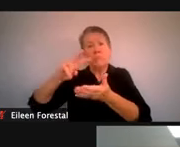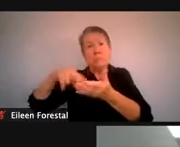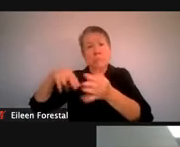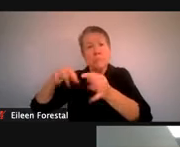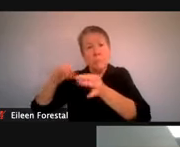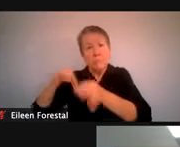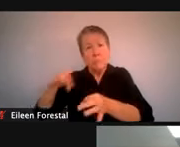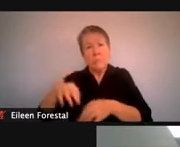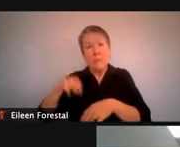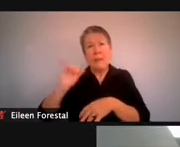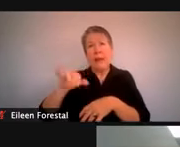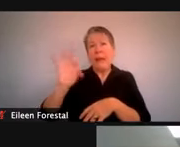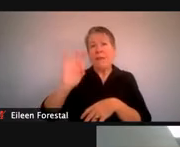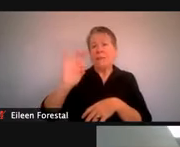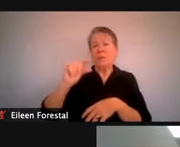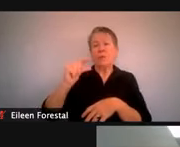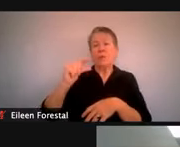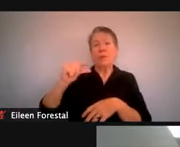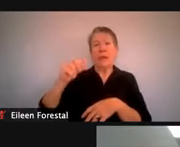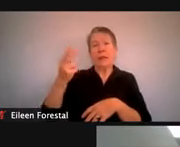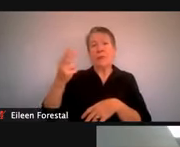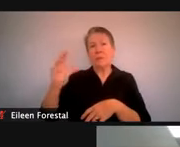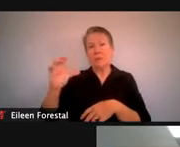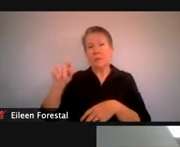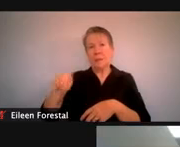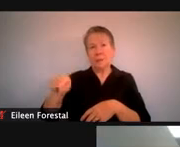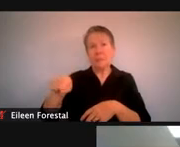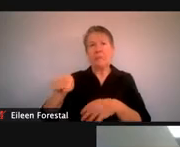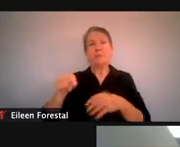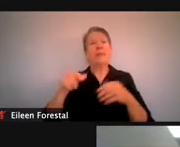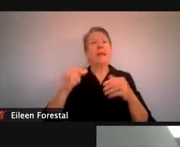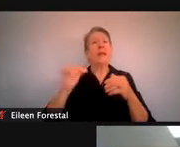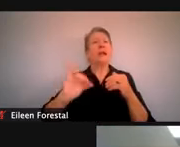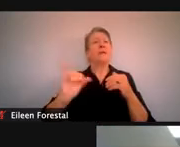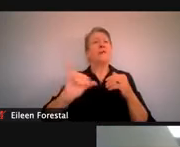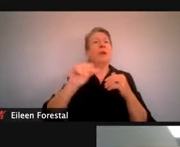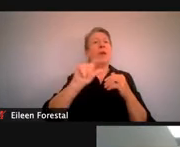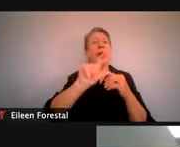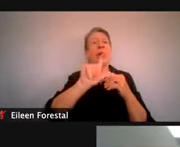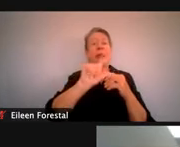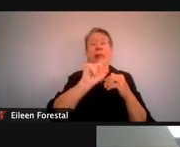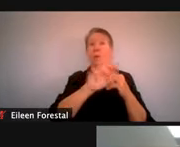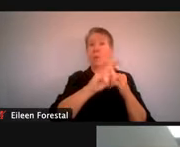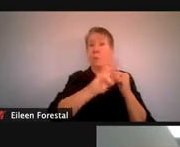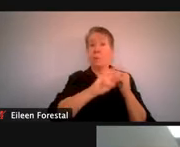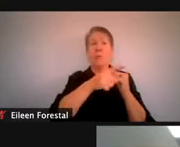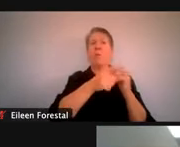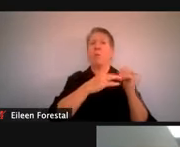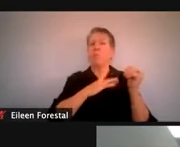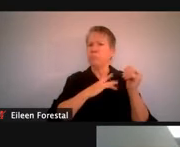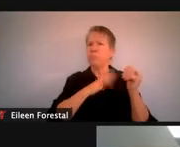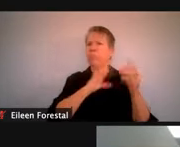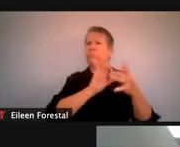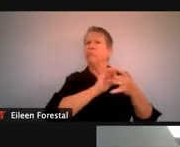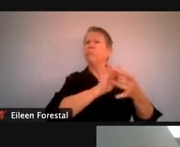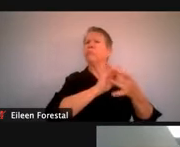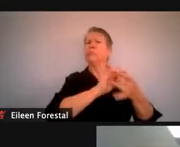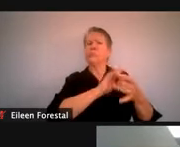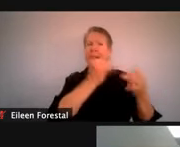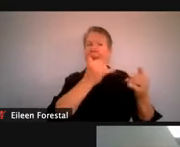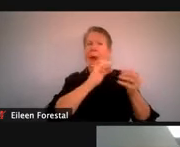and the cooperation of the Lakewood residents, we have seen a dramatic decline in the spread of the virus.